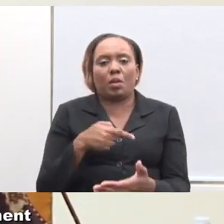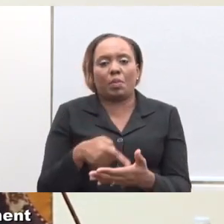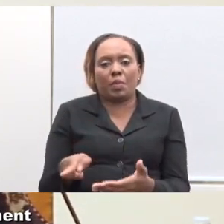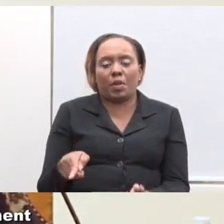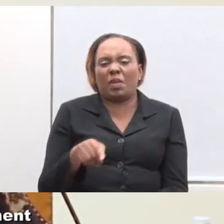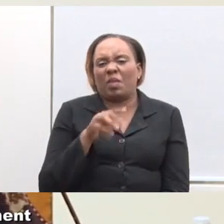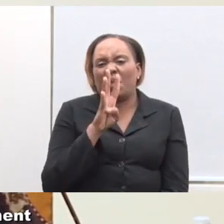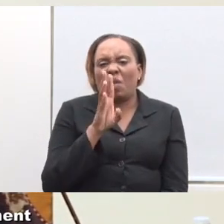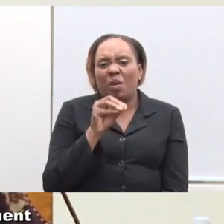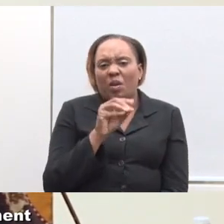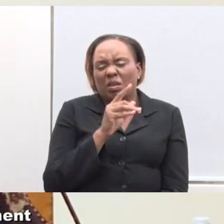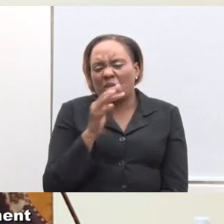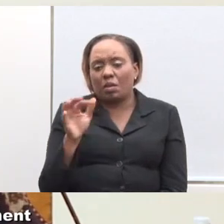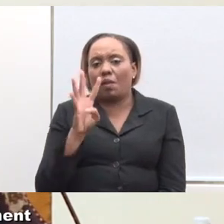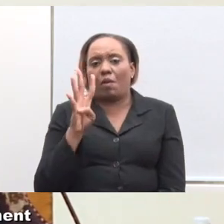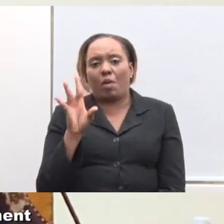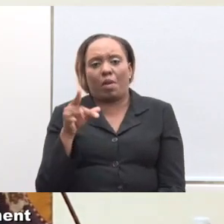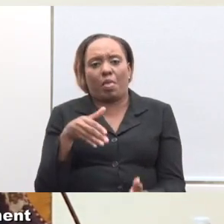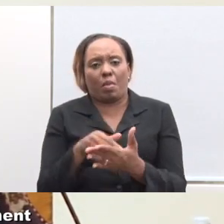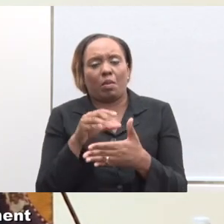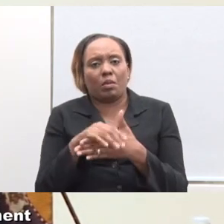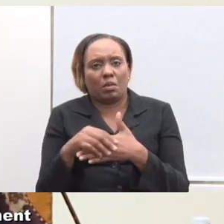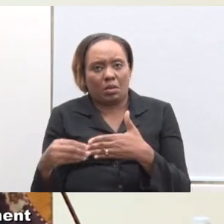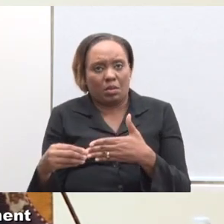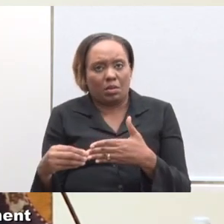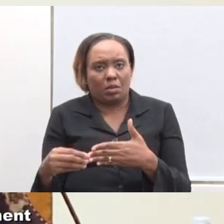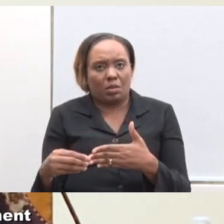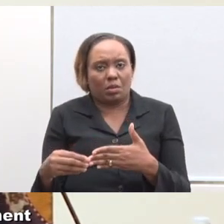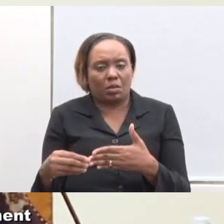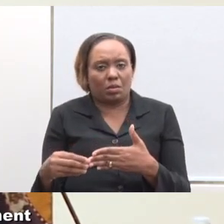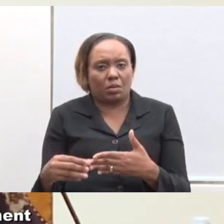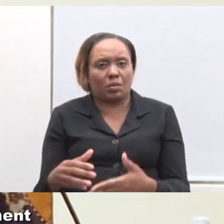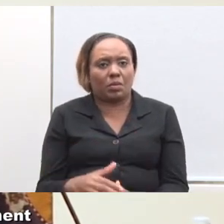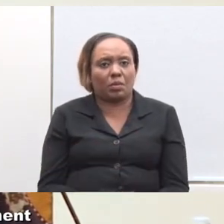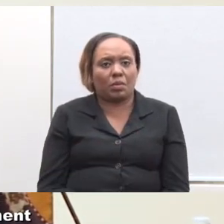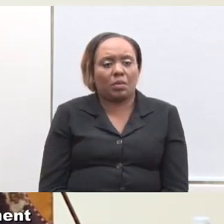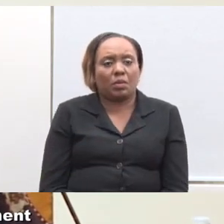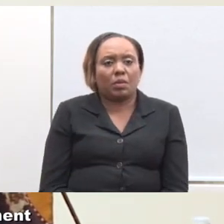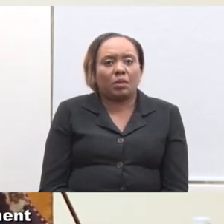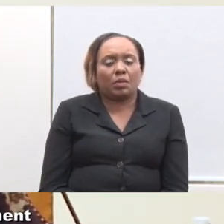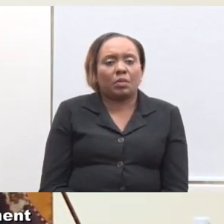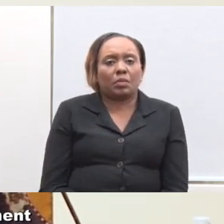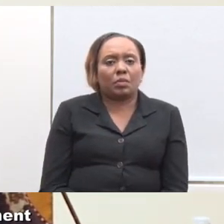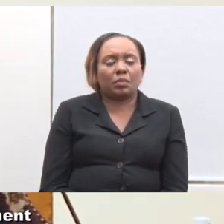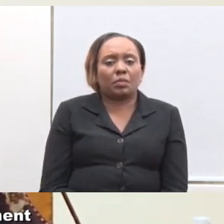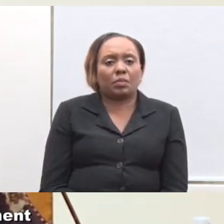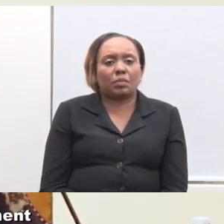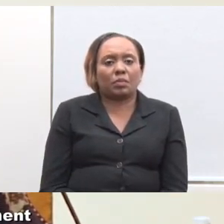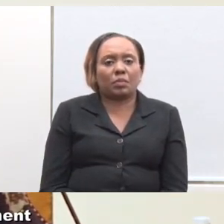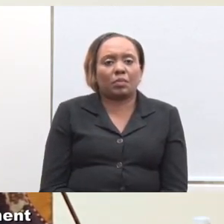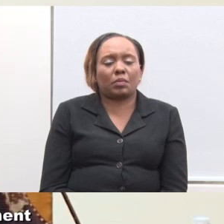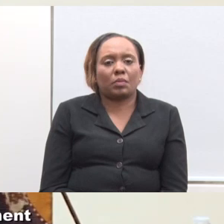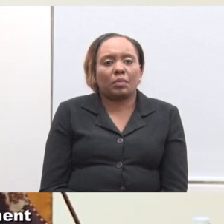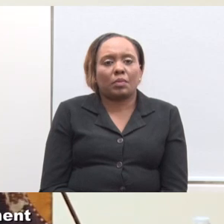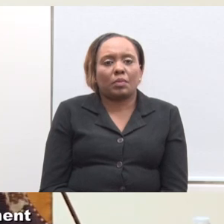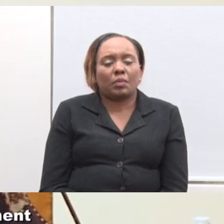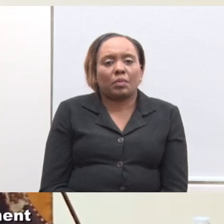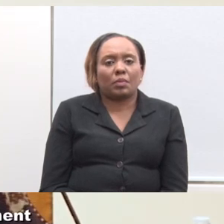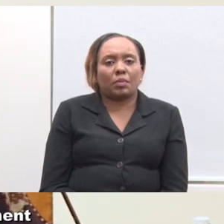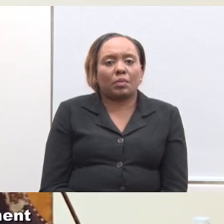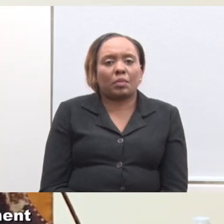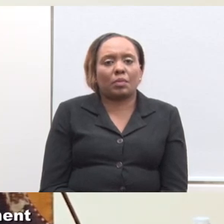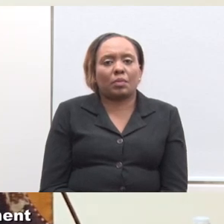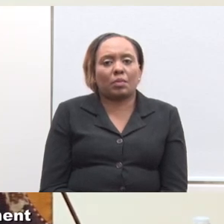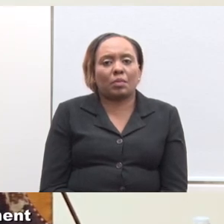you will get the benefit of a similar $52,000